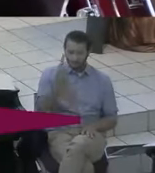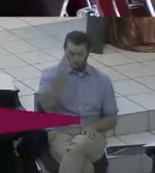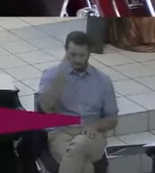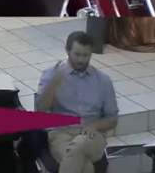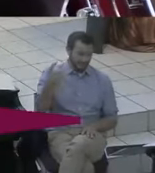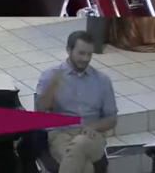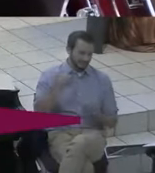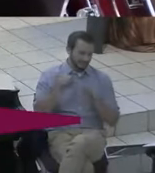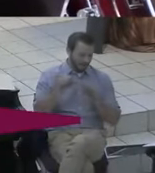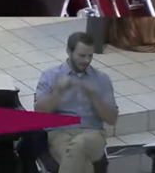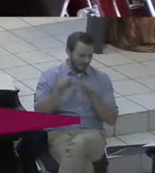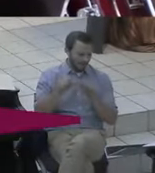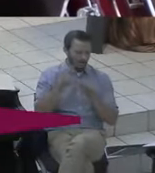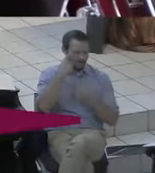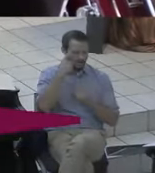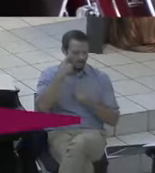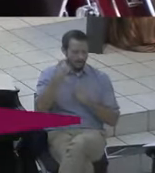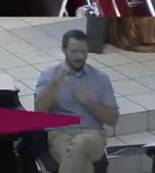alone. Dream